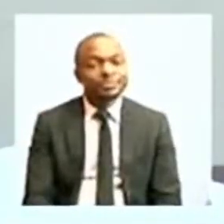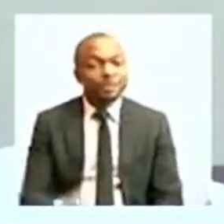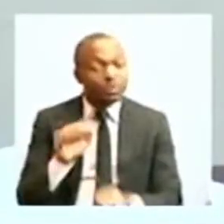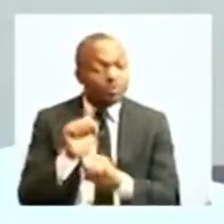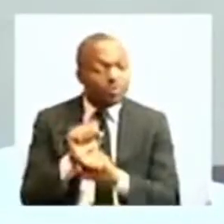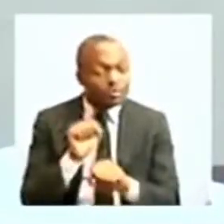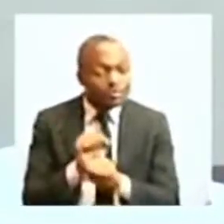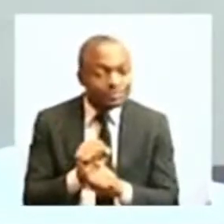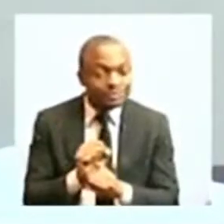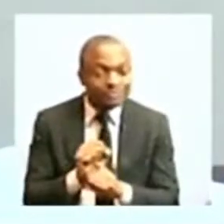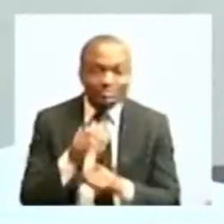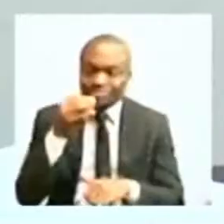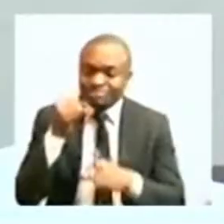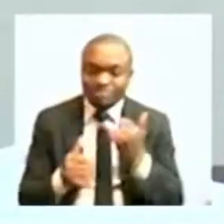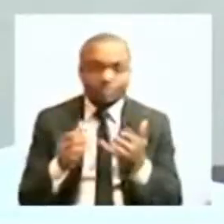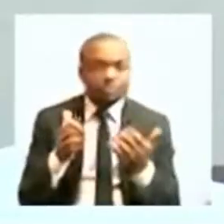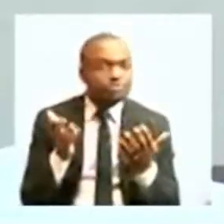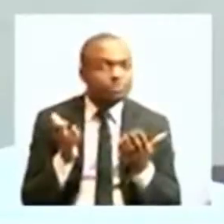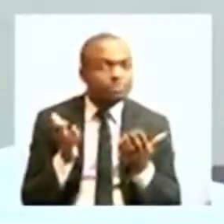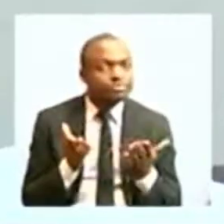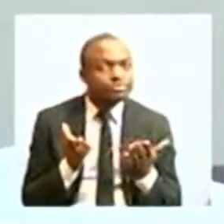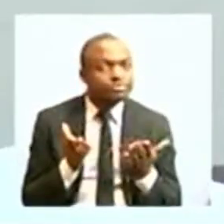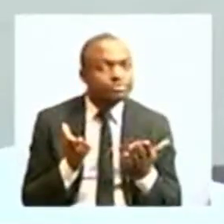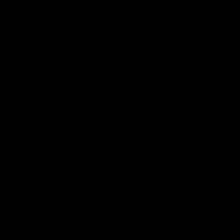Works not completed.